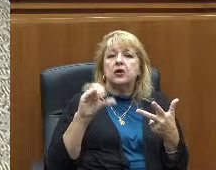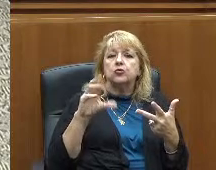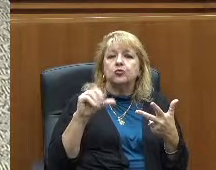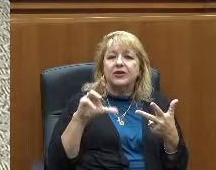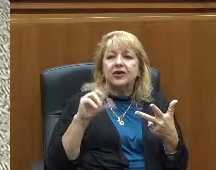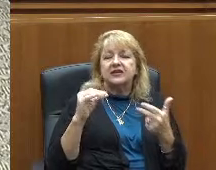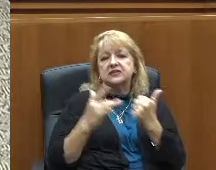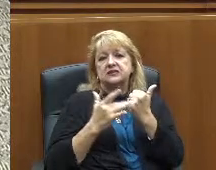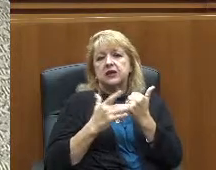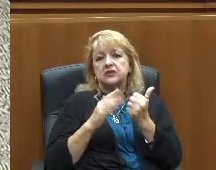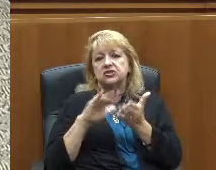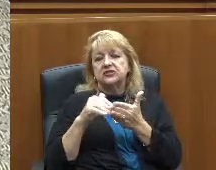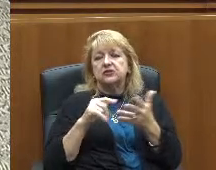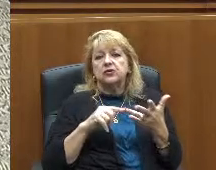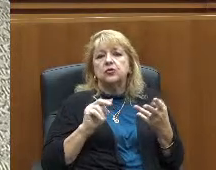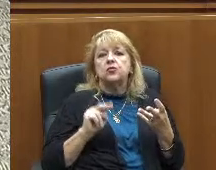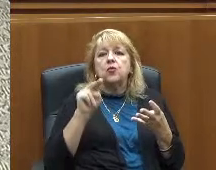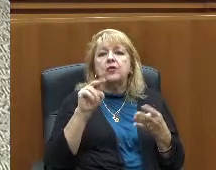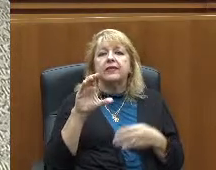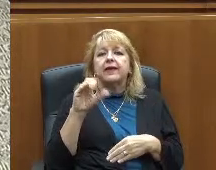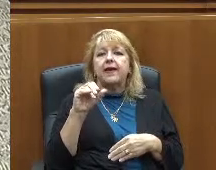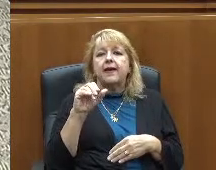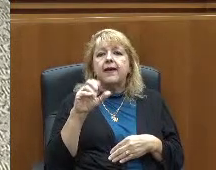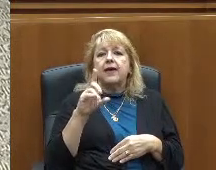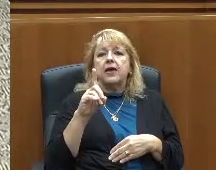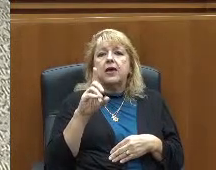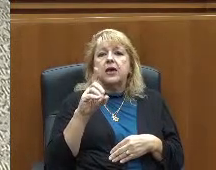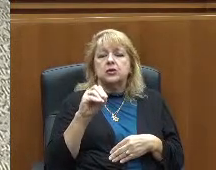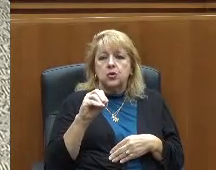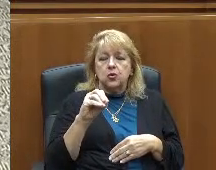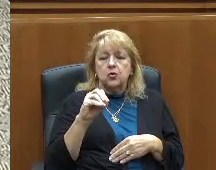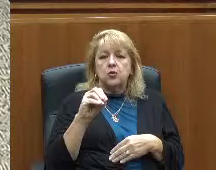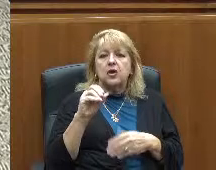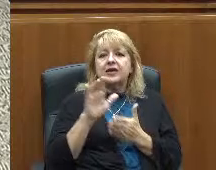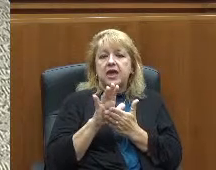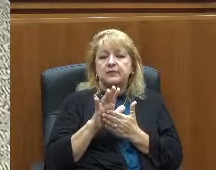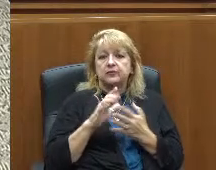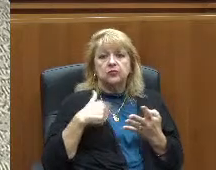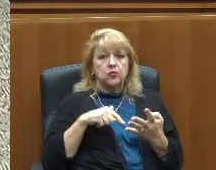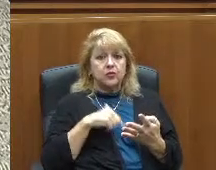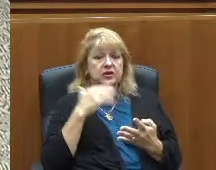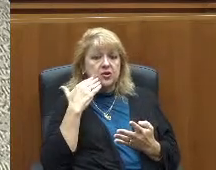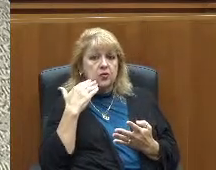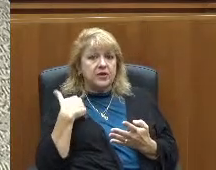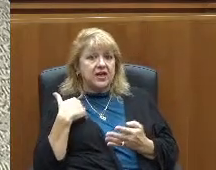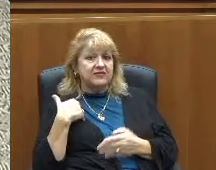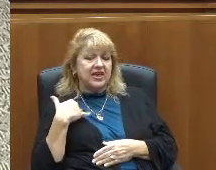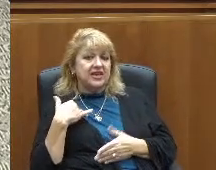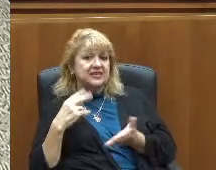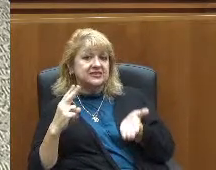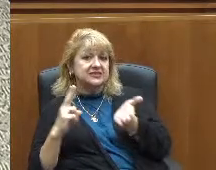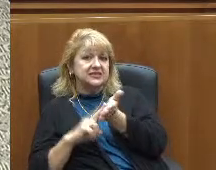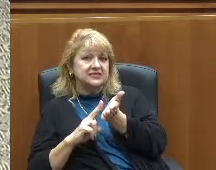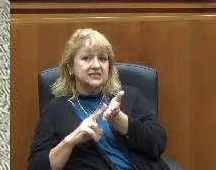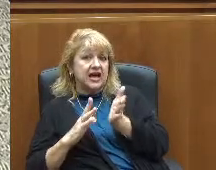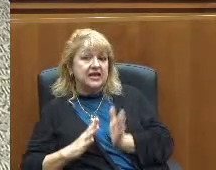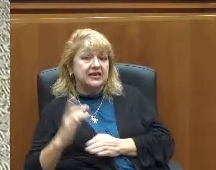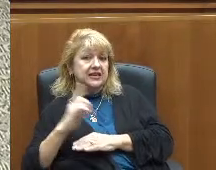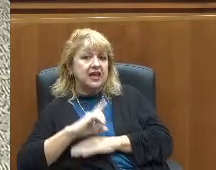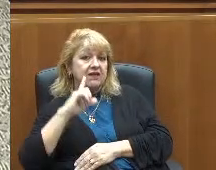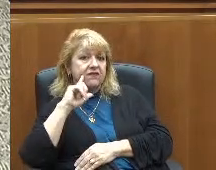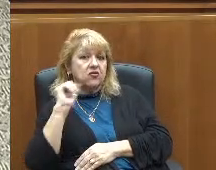and our North Caddo Academy. We know we have a signing day for all of our